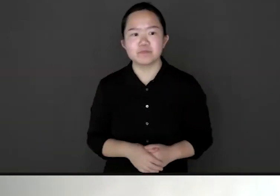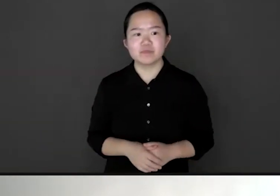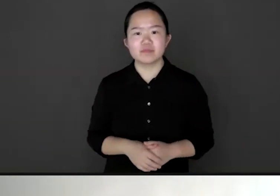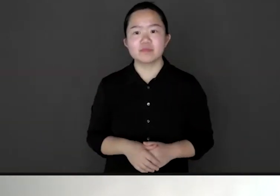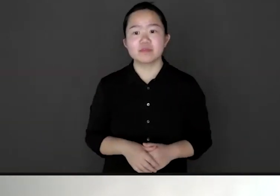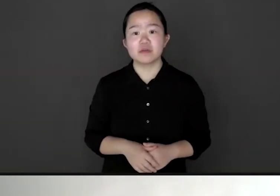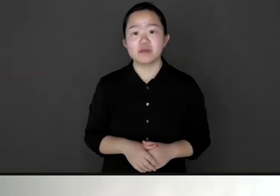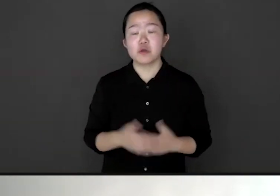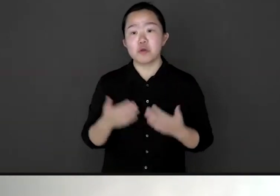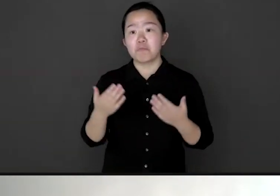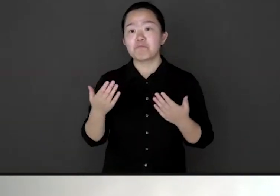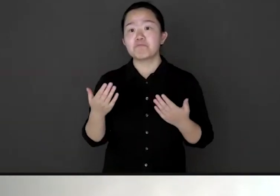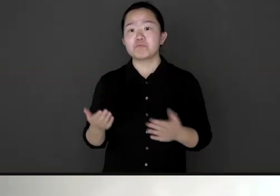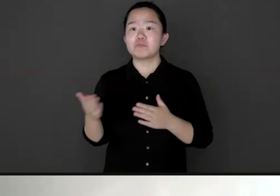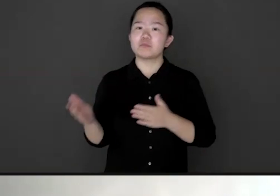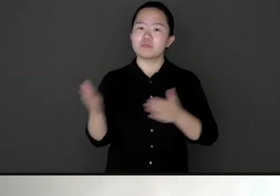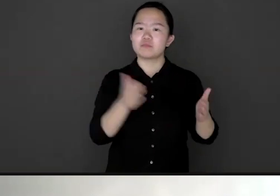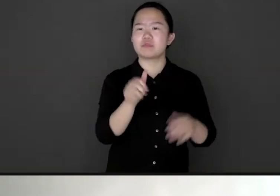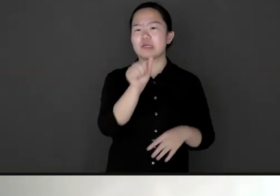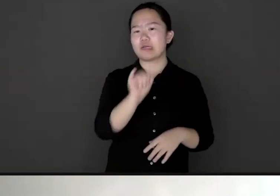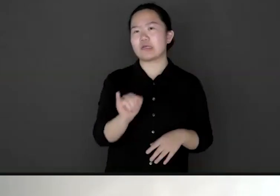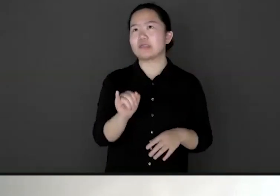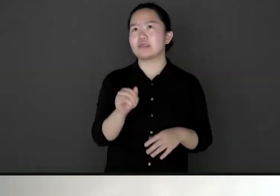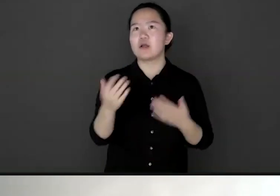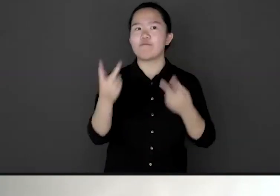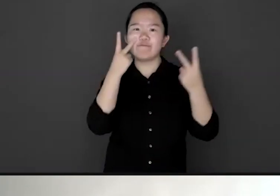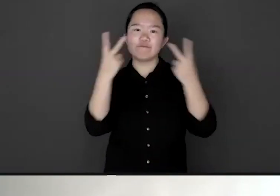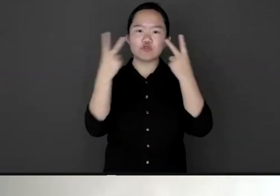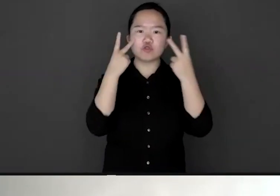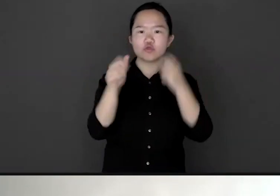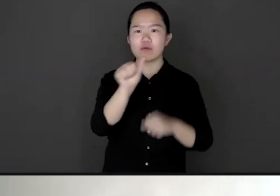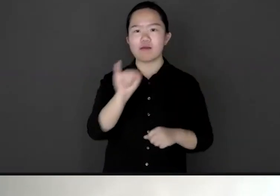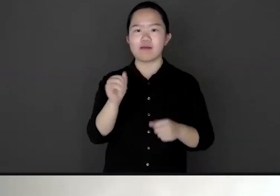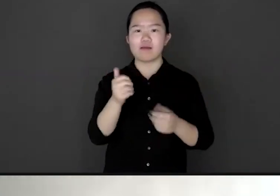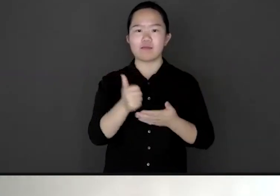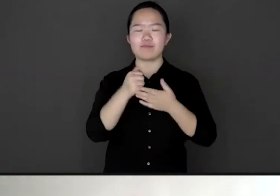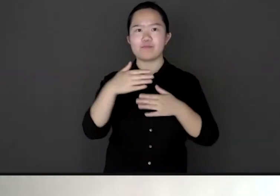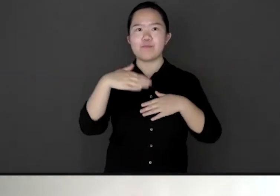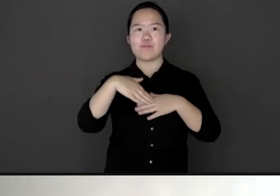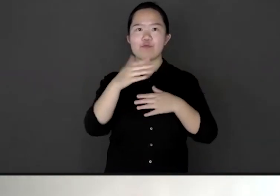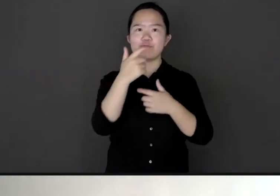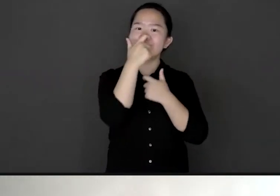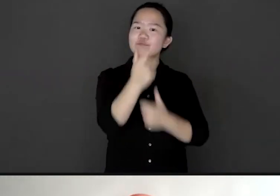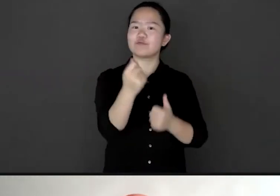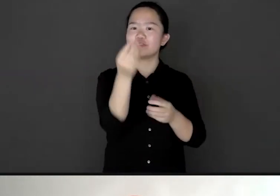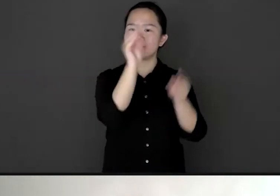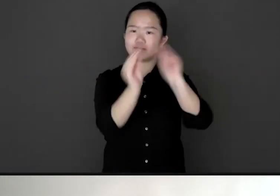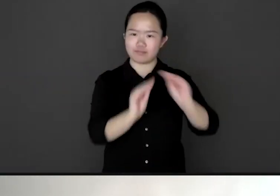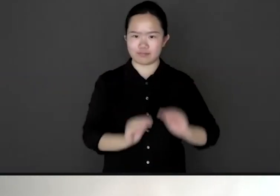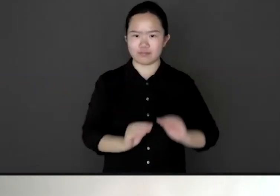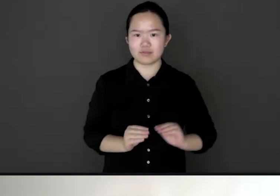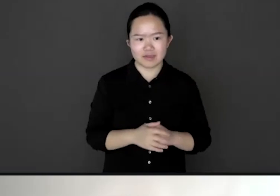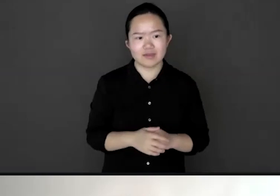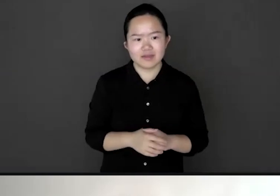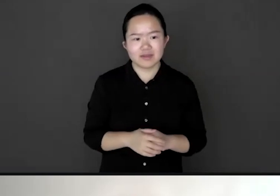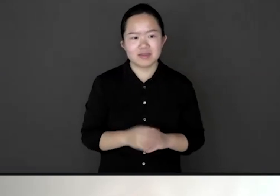And so how can we use visual AI to start saying, that looks like a heading, that looks like a title, I can have a good